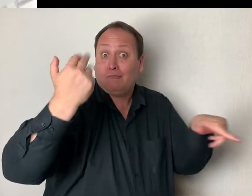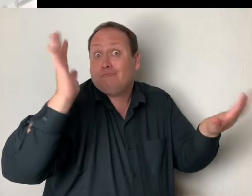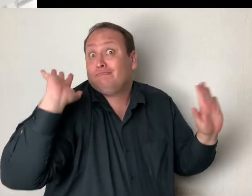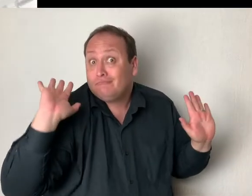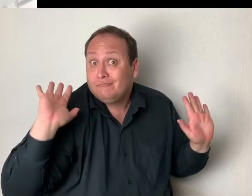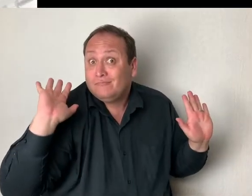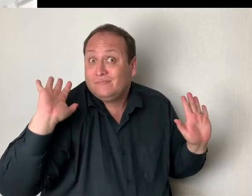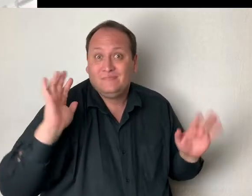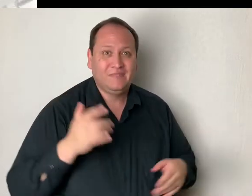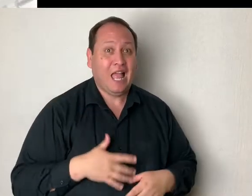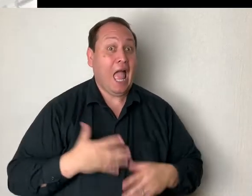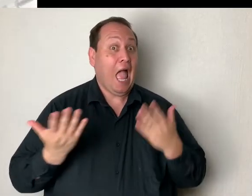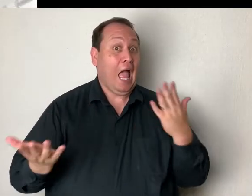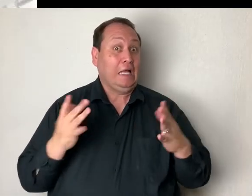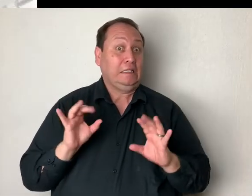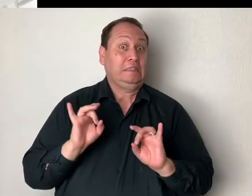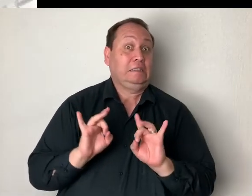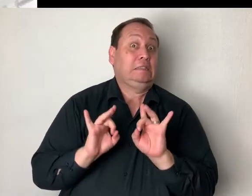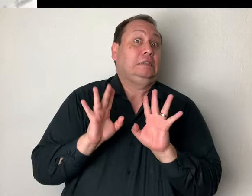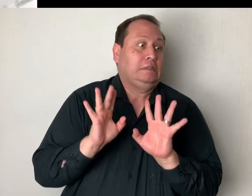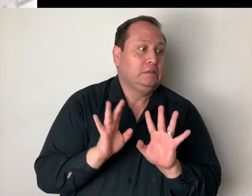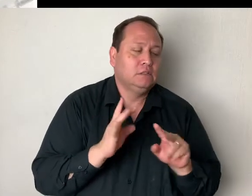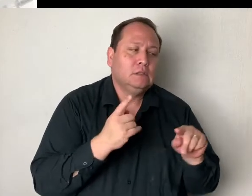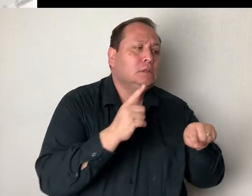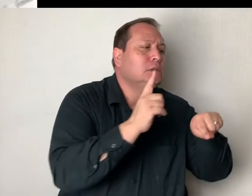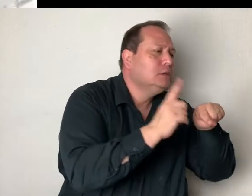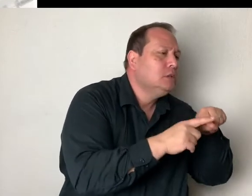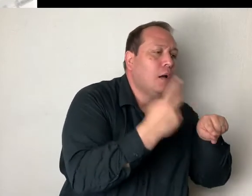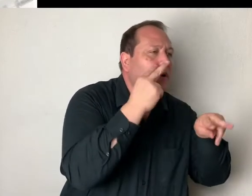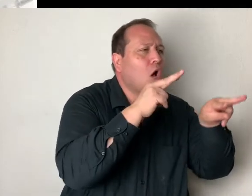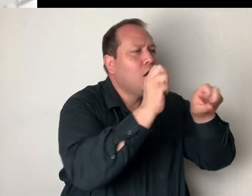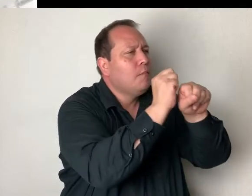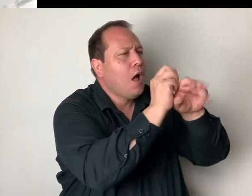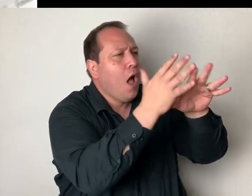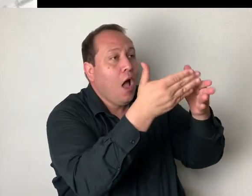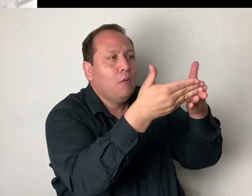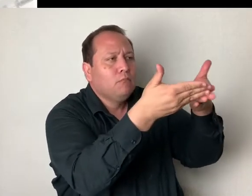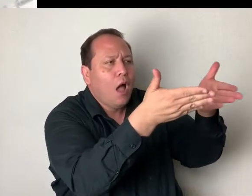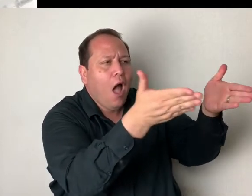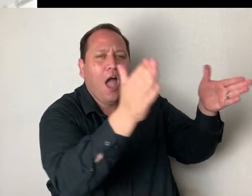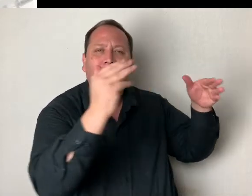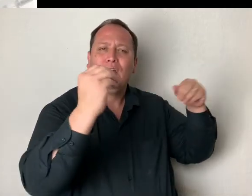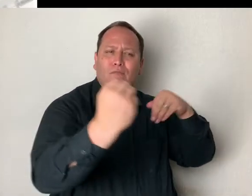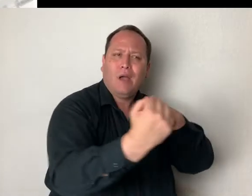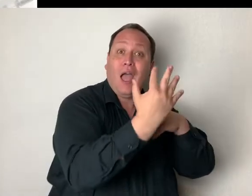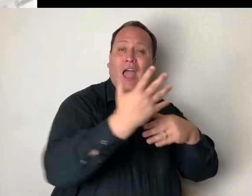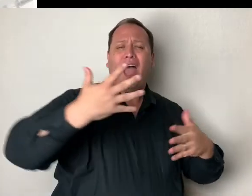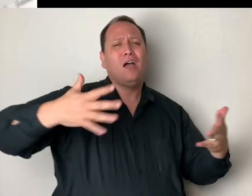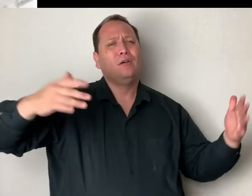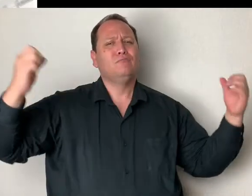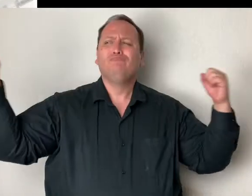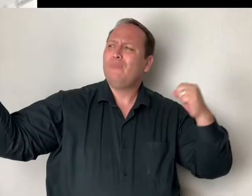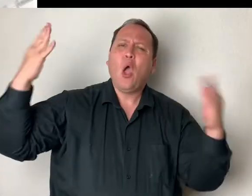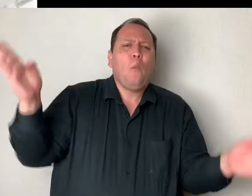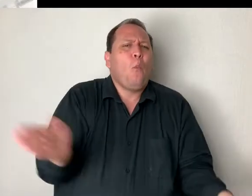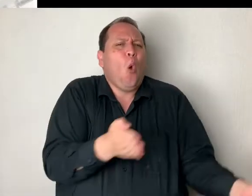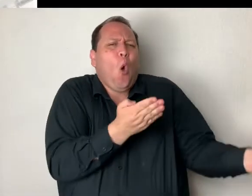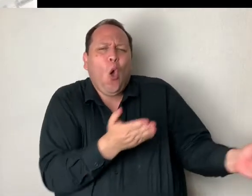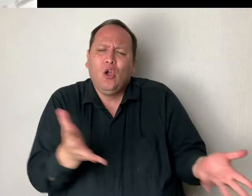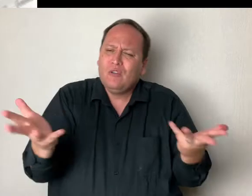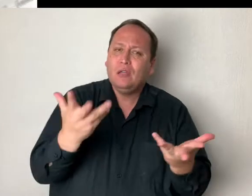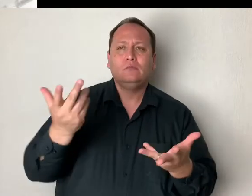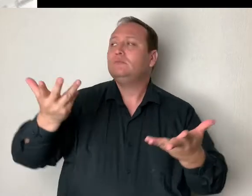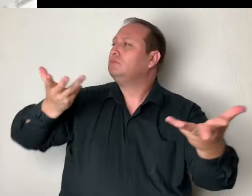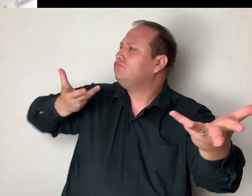could be cut out of it so the views of the ocean would be opened up. Concerts, discussions, debates about the future